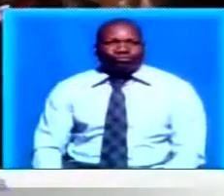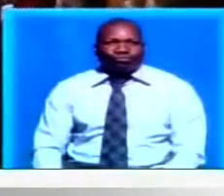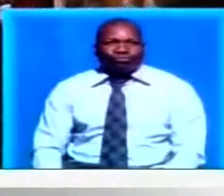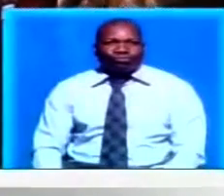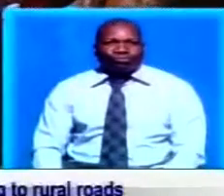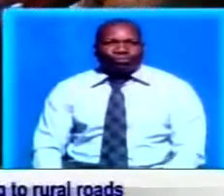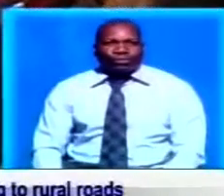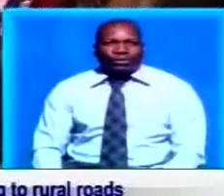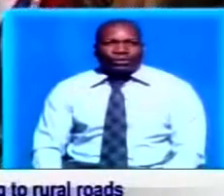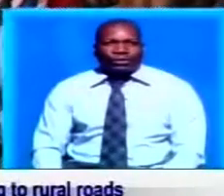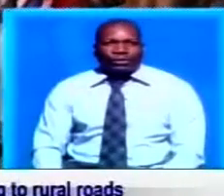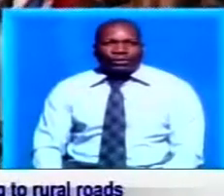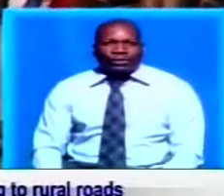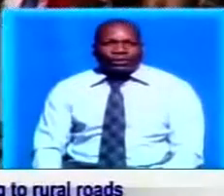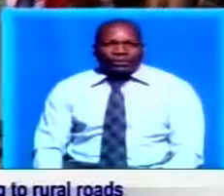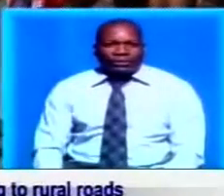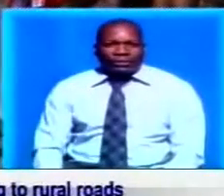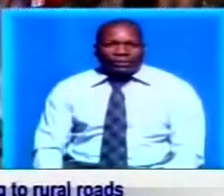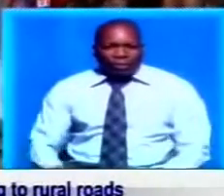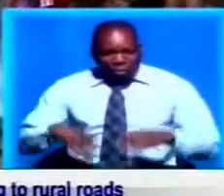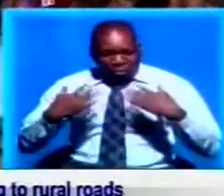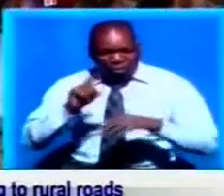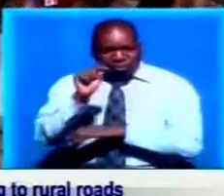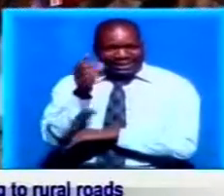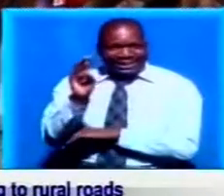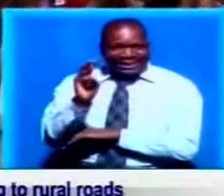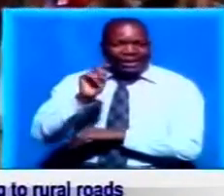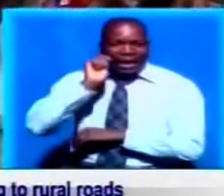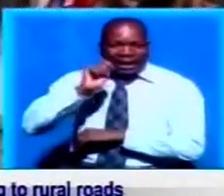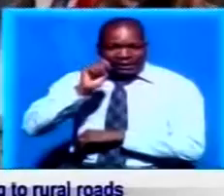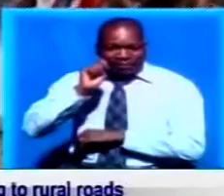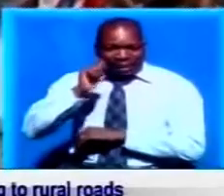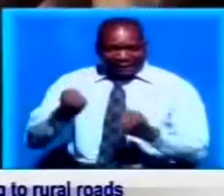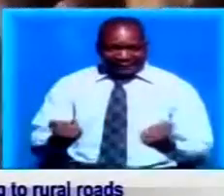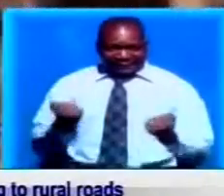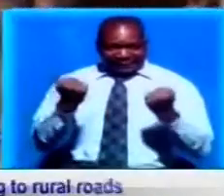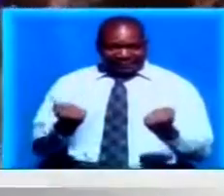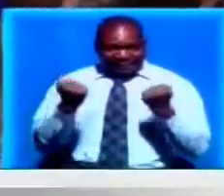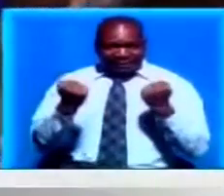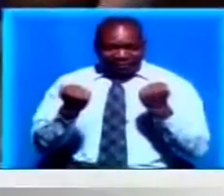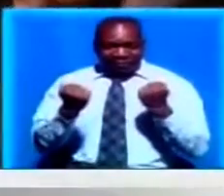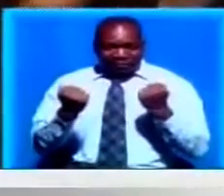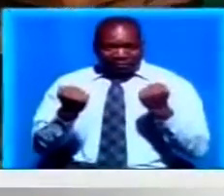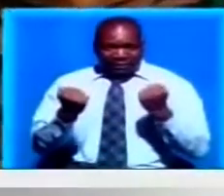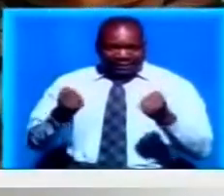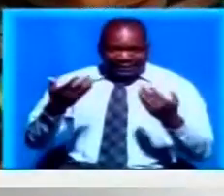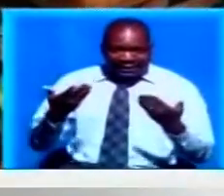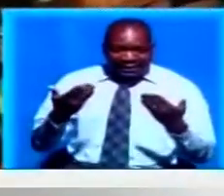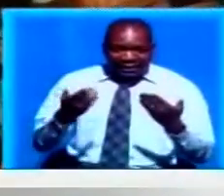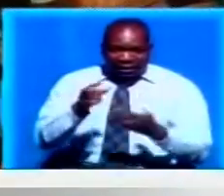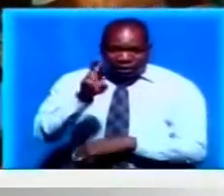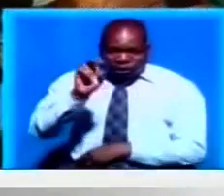In another sport, Kanyama Gym hosted the 2016 Mr. Kanyama Championship. At the event,